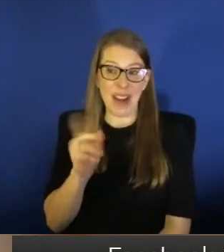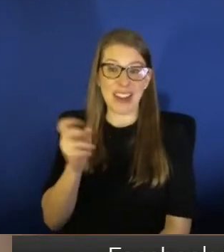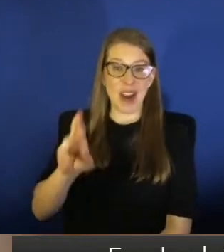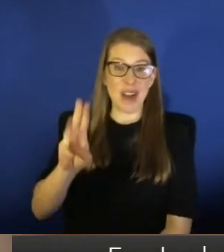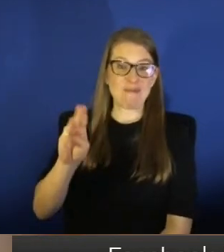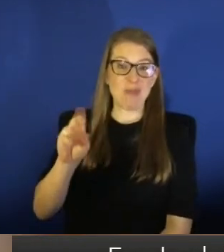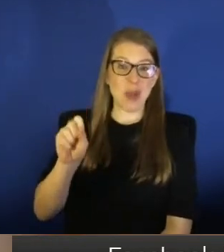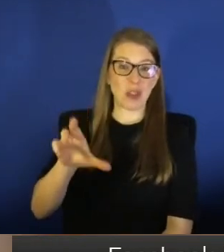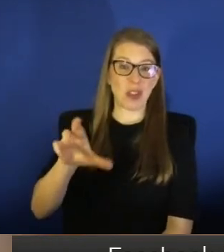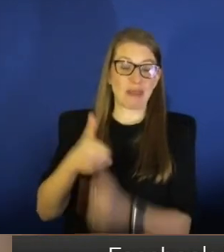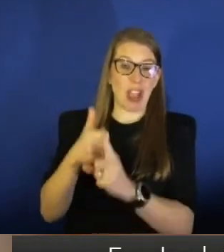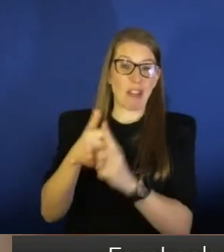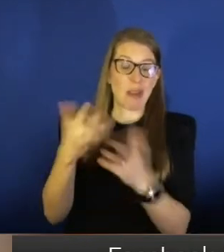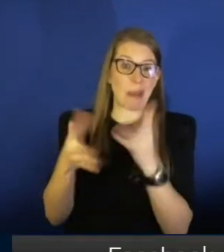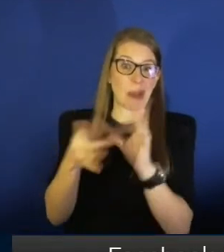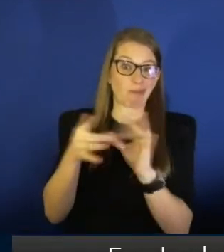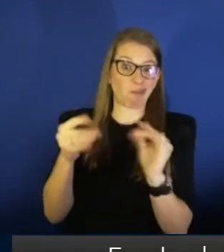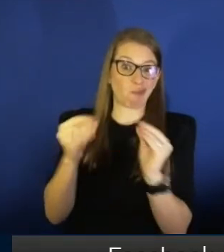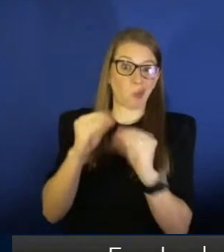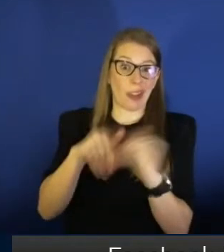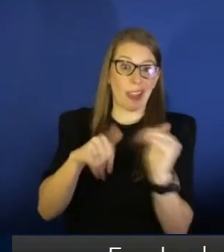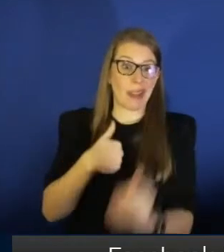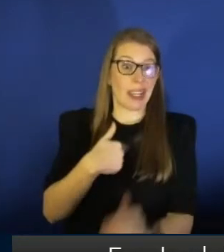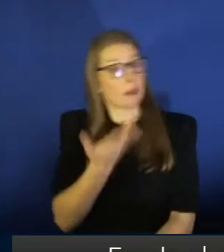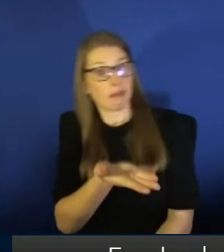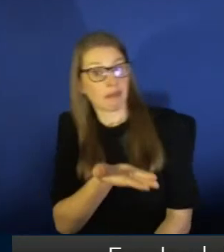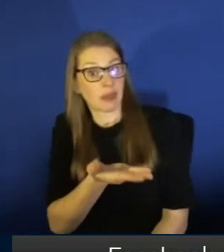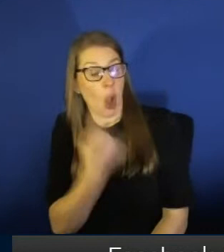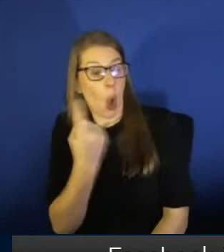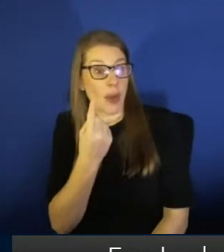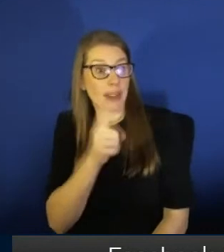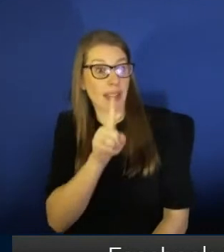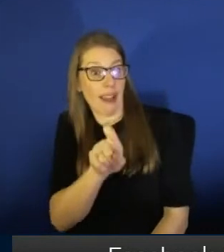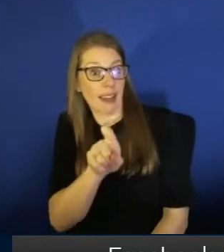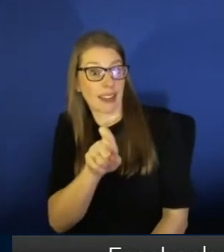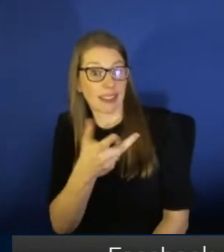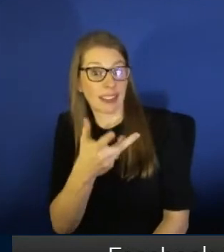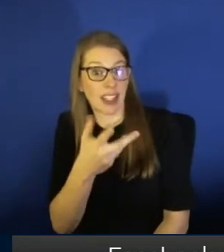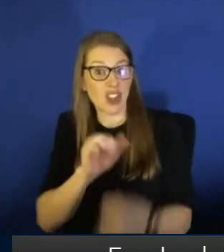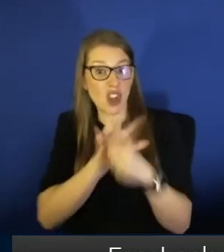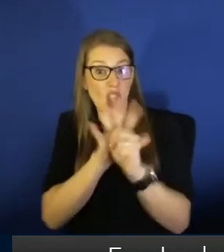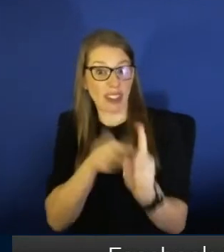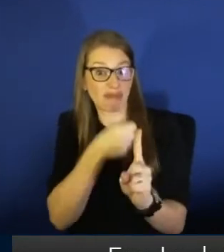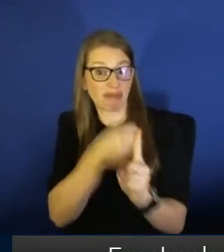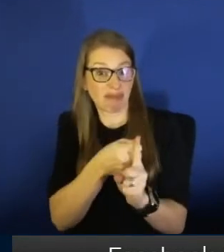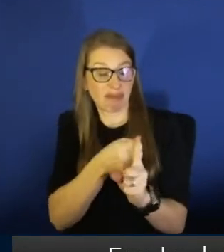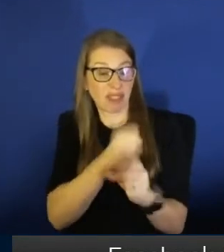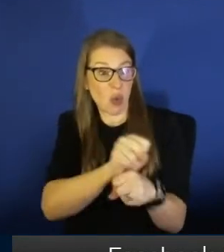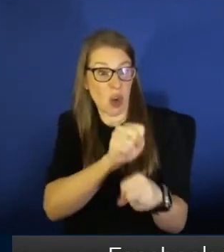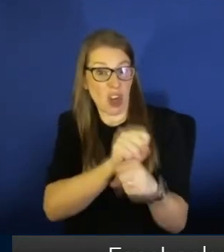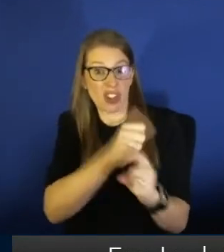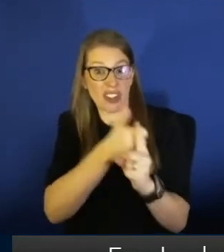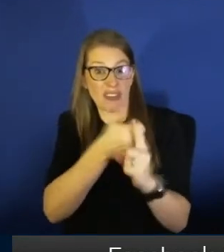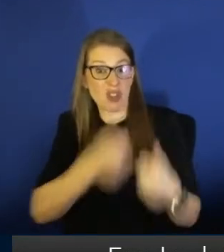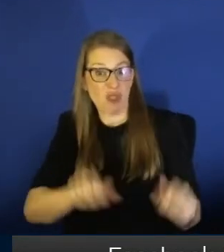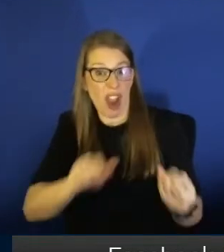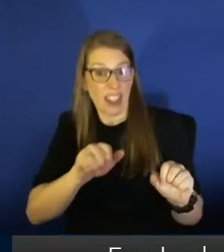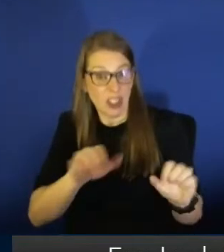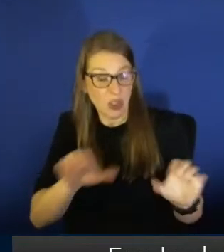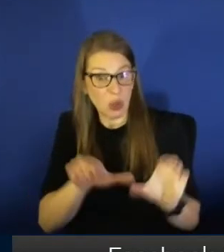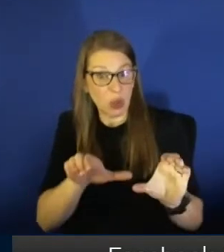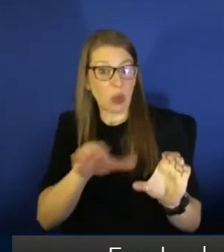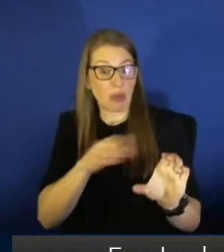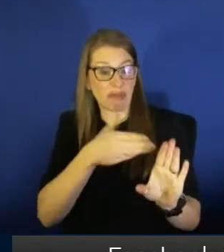speak to that better than myself. But Dr. Moser, yeah, I mean, we always ask people, how did COVID impact the work you were trying to do? And